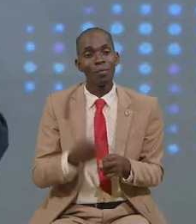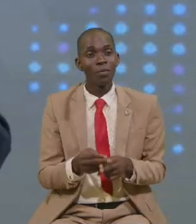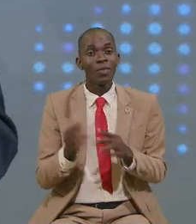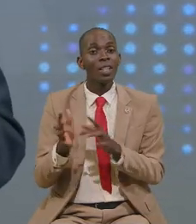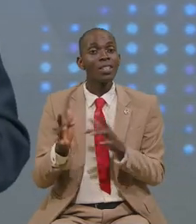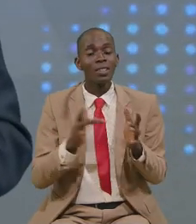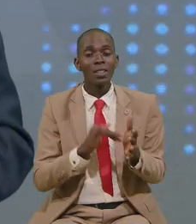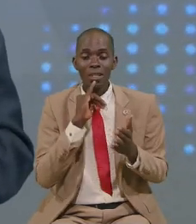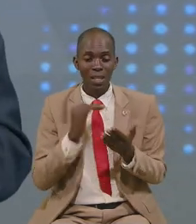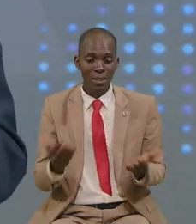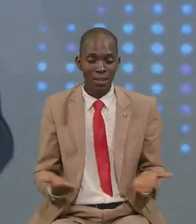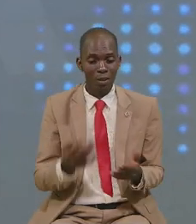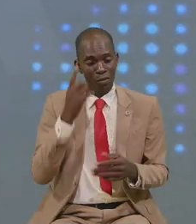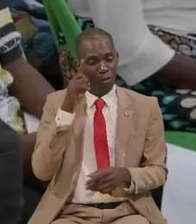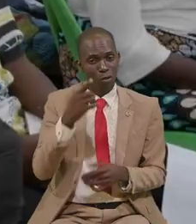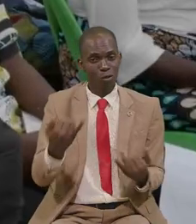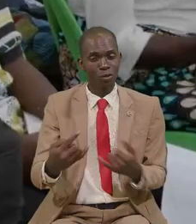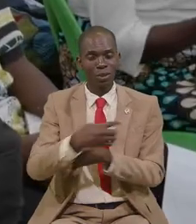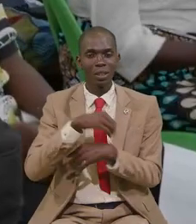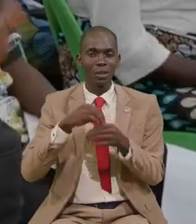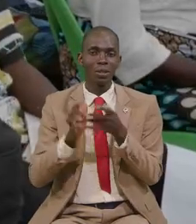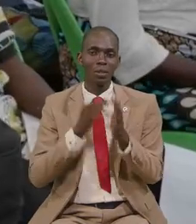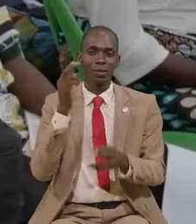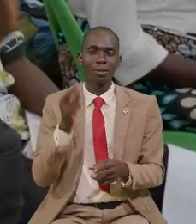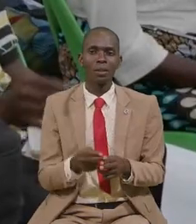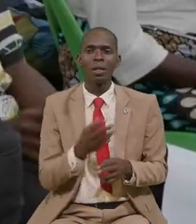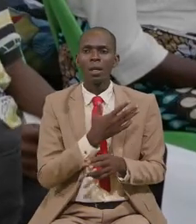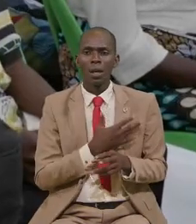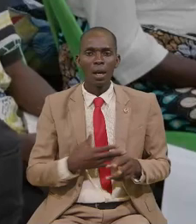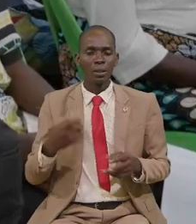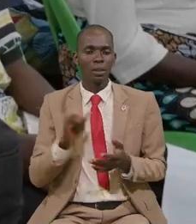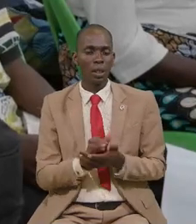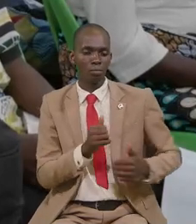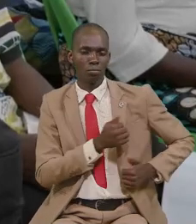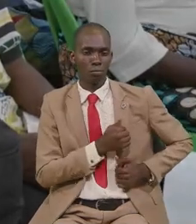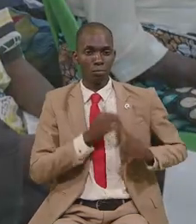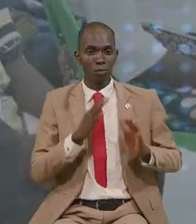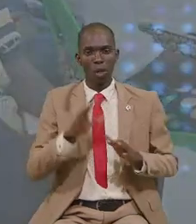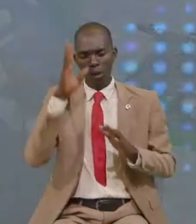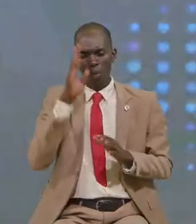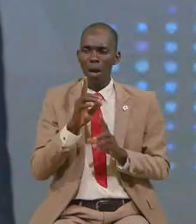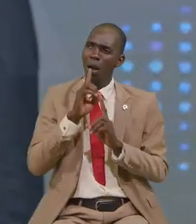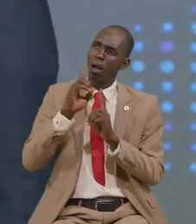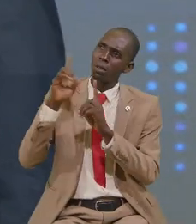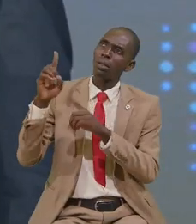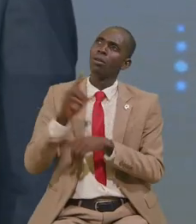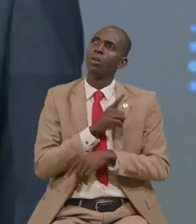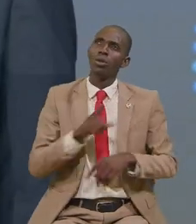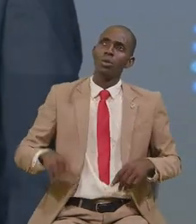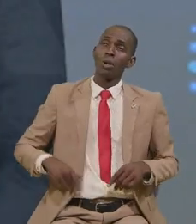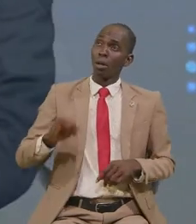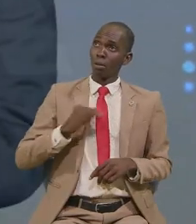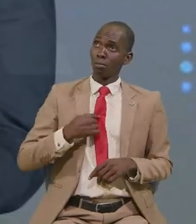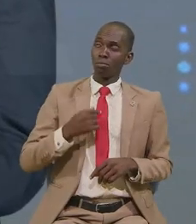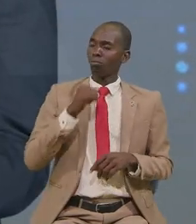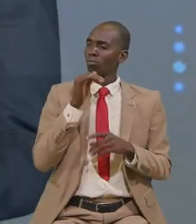is available for you today. And the centurion answered and said, Lord, I am not worthy that